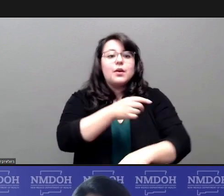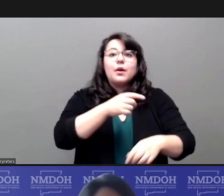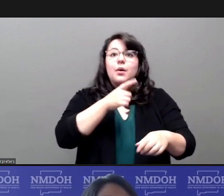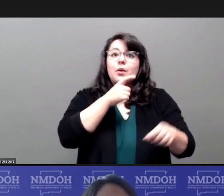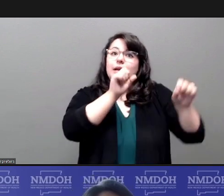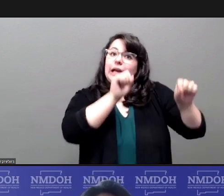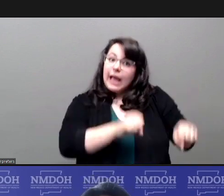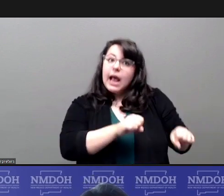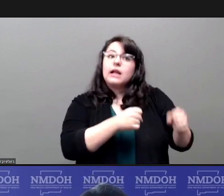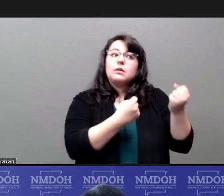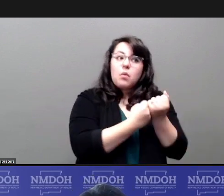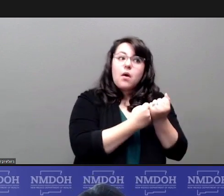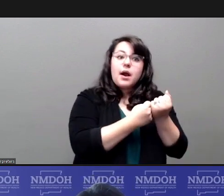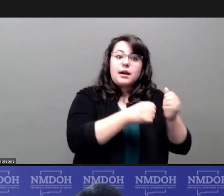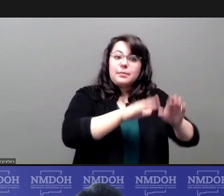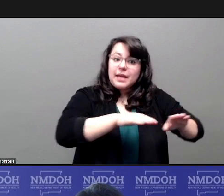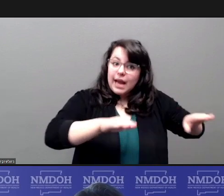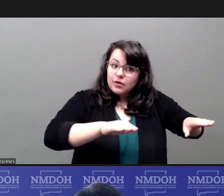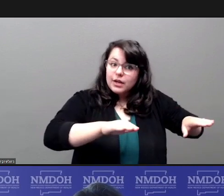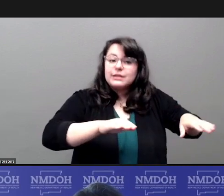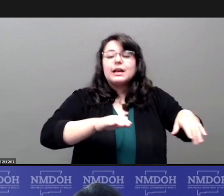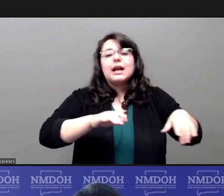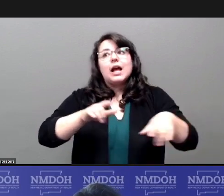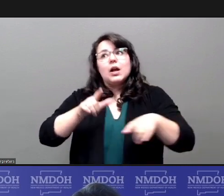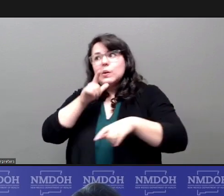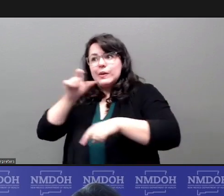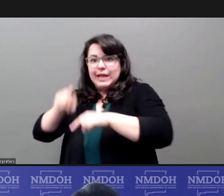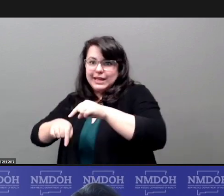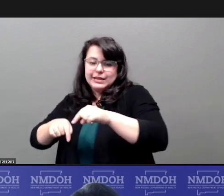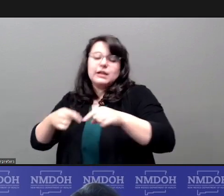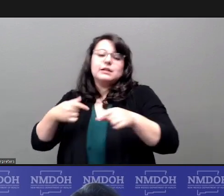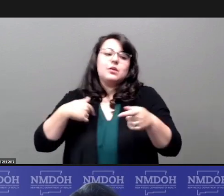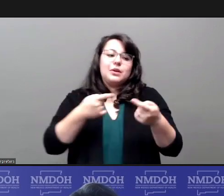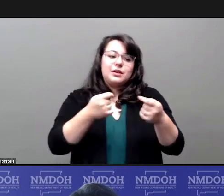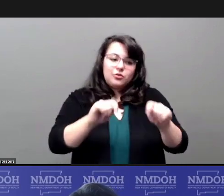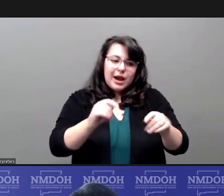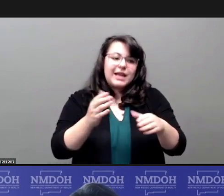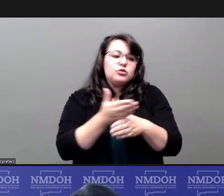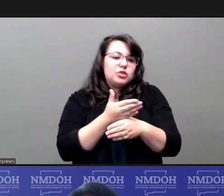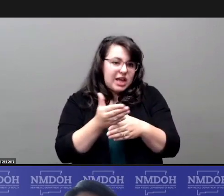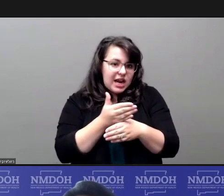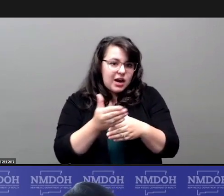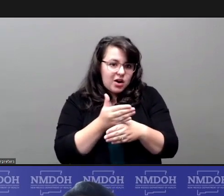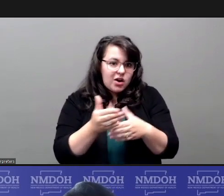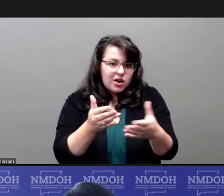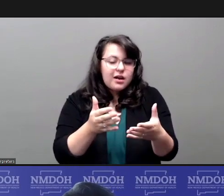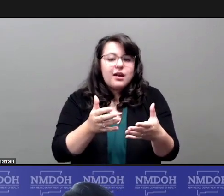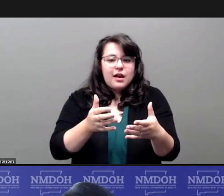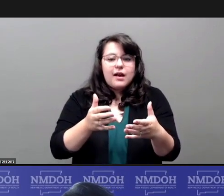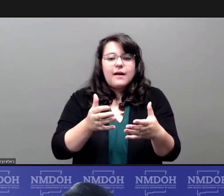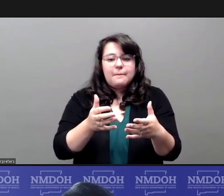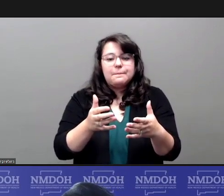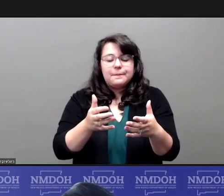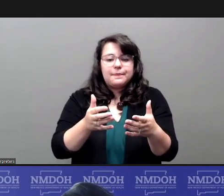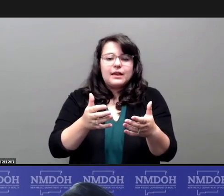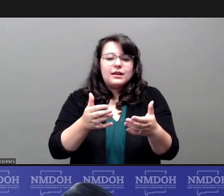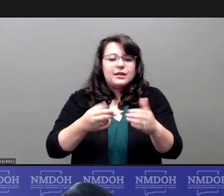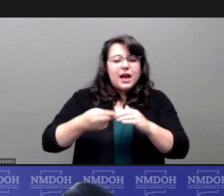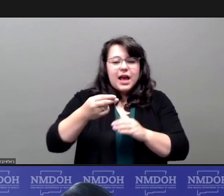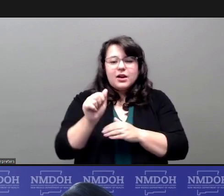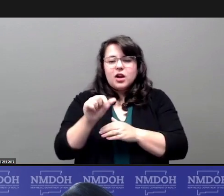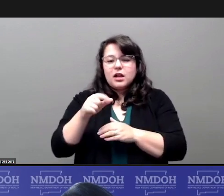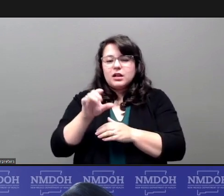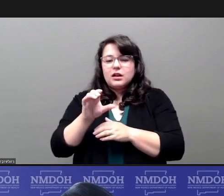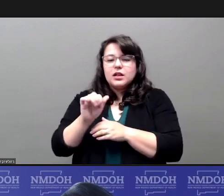pediatric beds. So we try to share those patients, lower acuities going to some of the outlying hospitals and the higher acuities